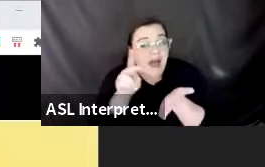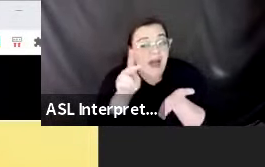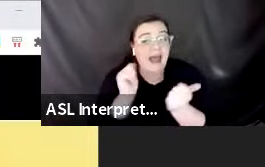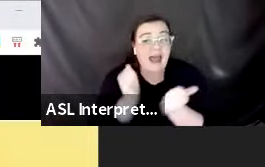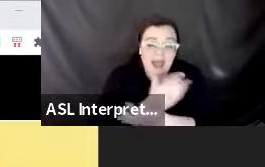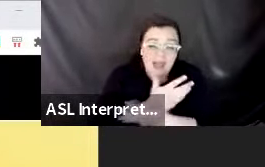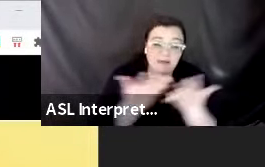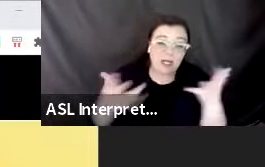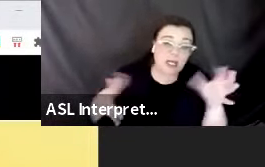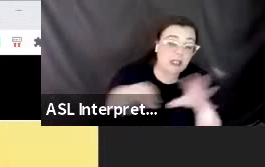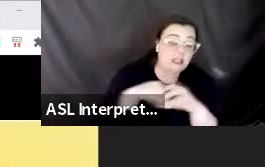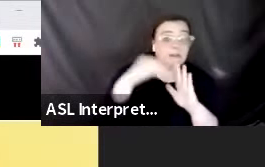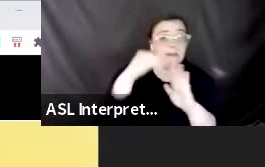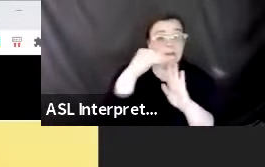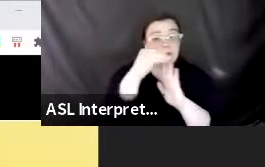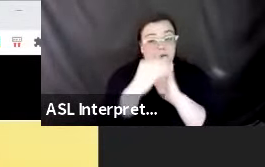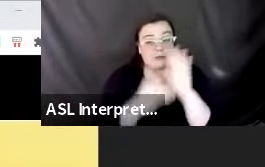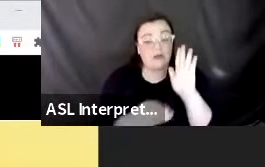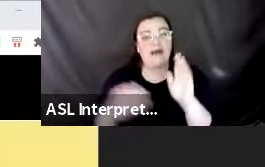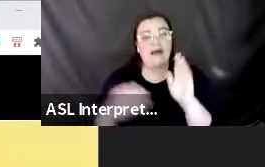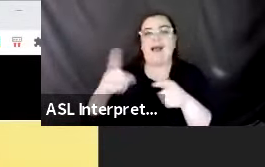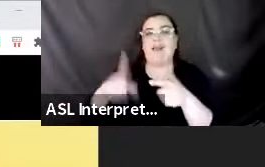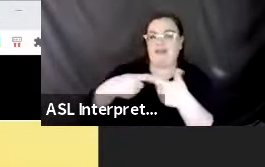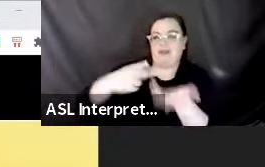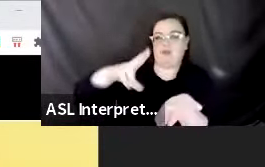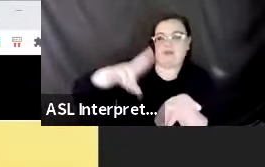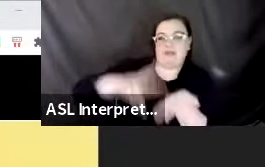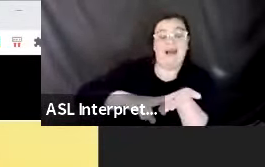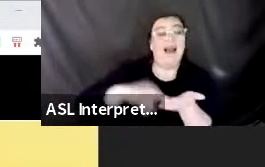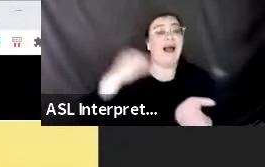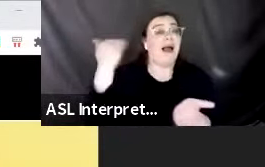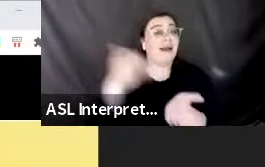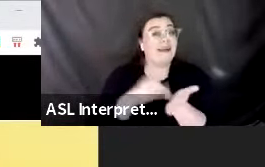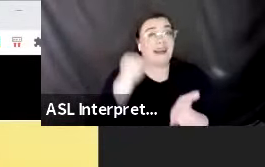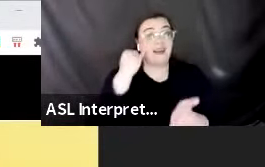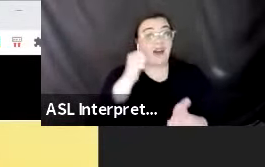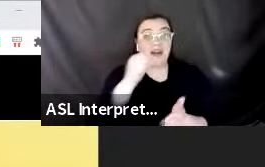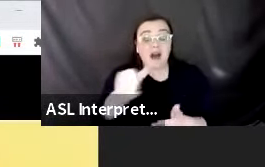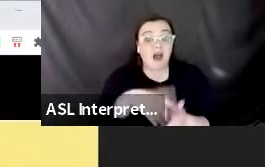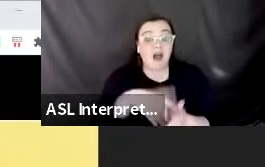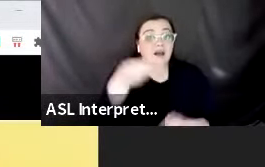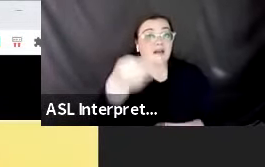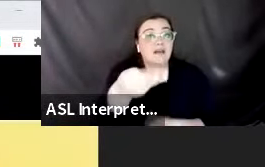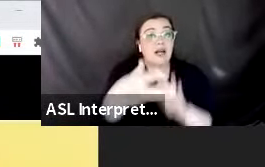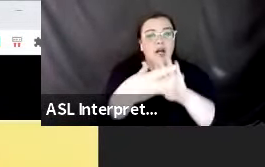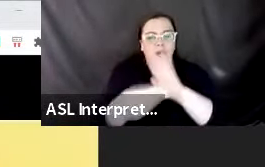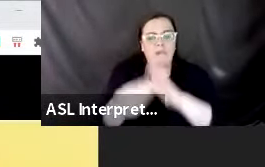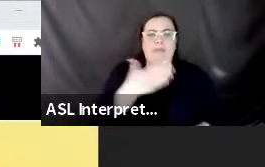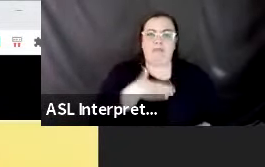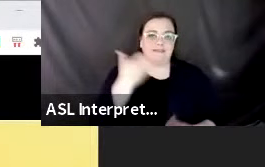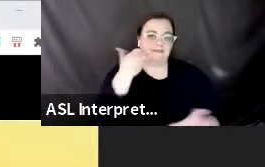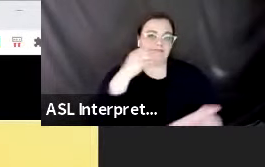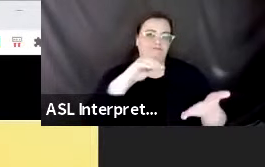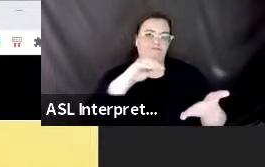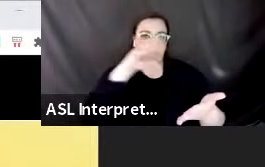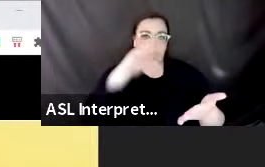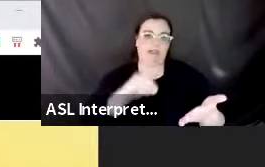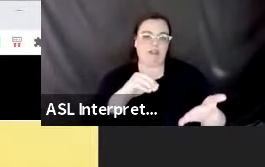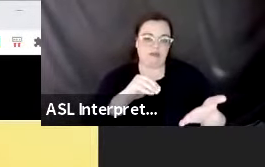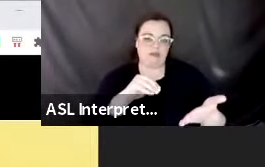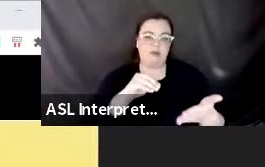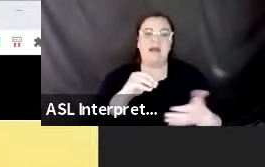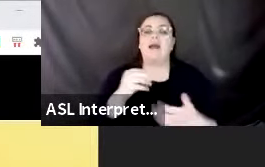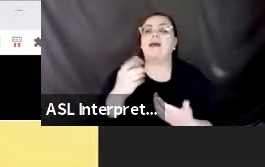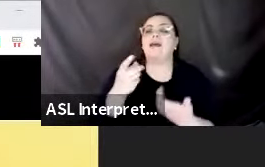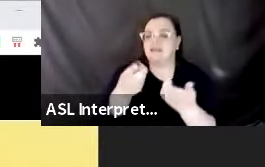you sign it. And again, if you're not given a copy, please take a picture of it. And there is still an NDA on the bottom of